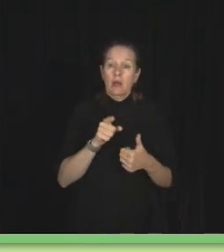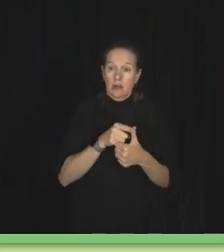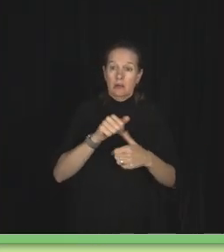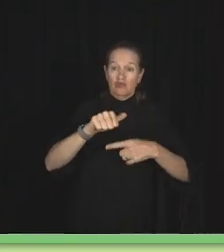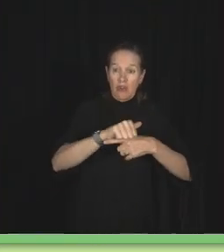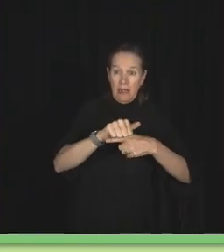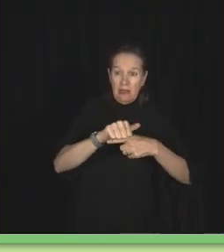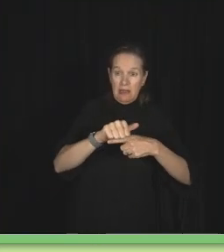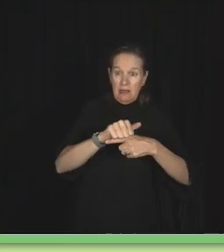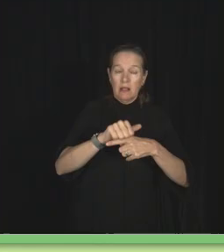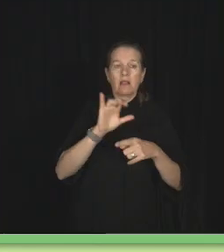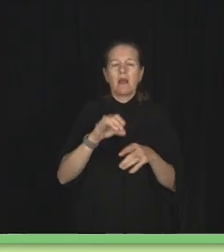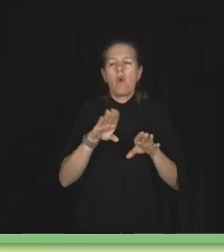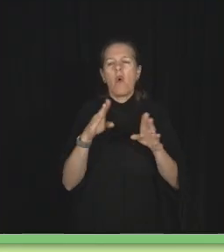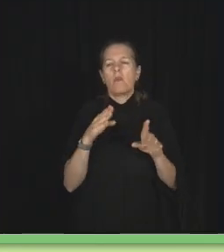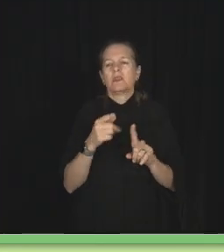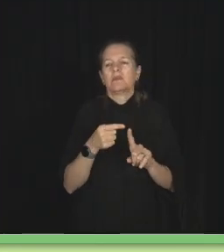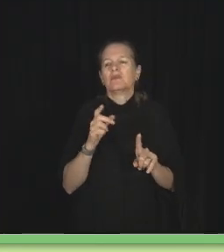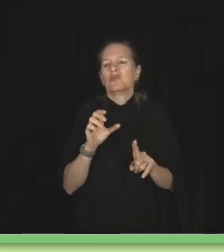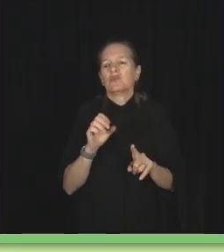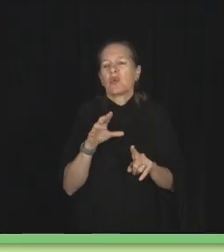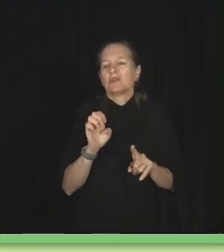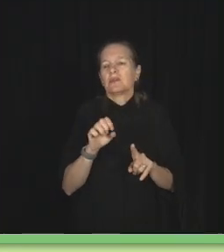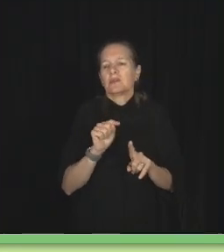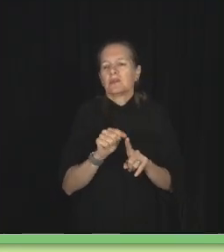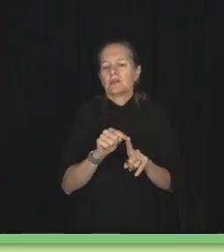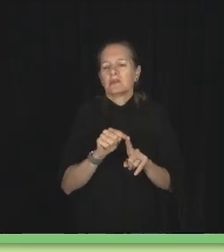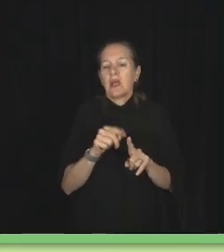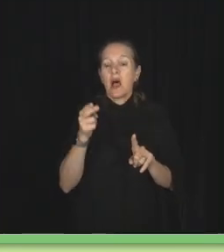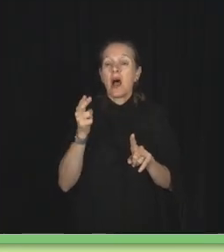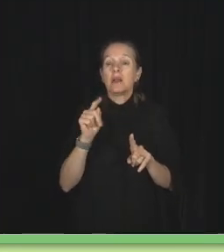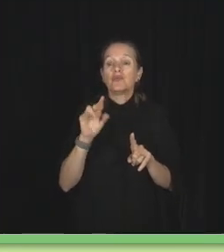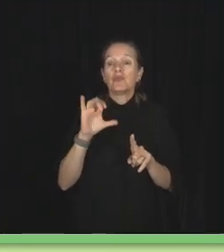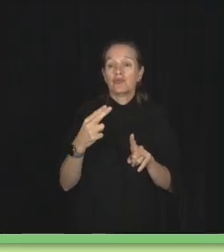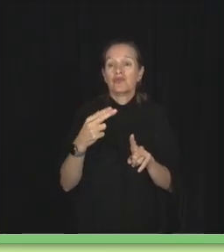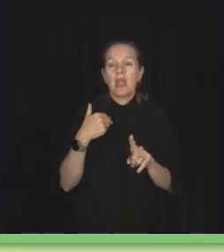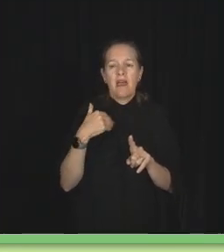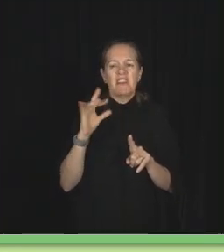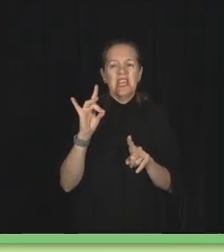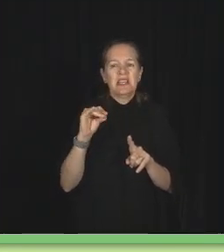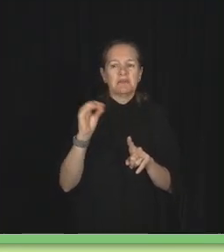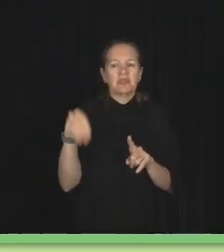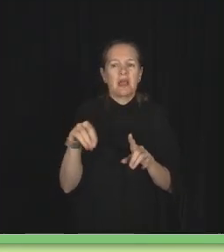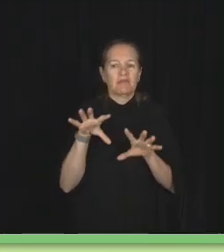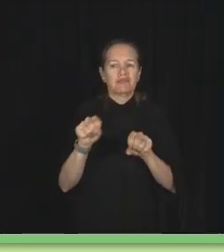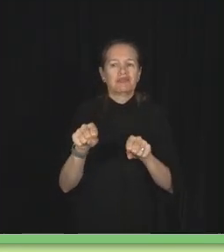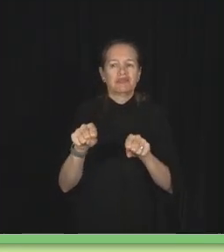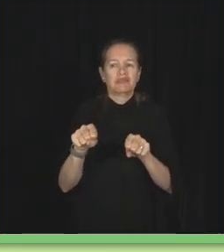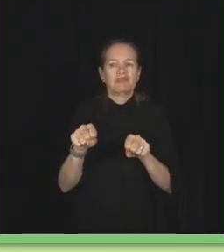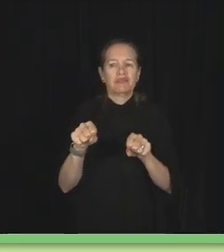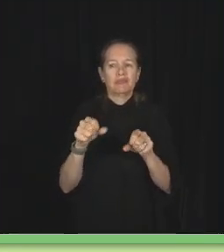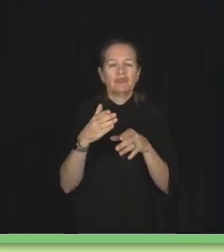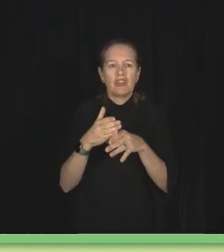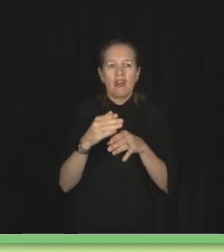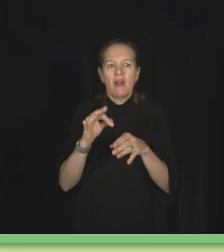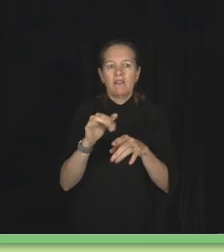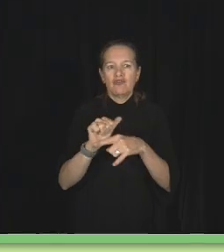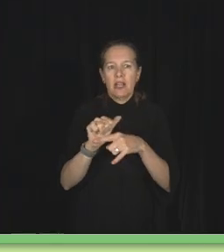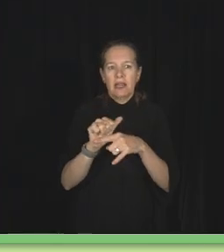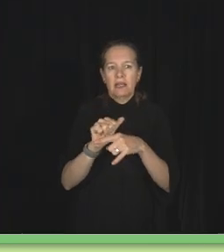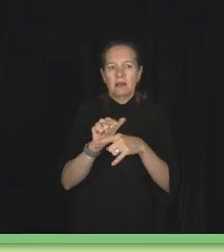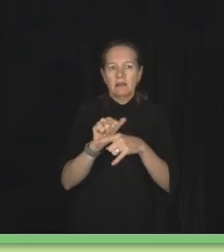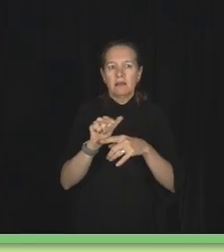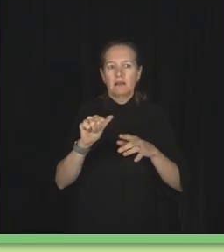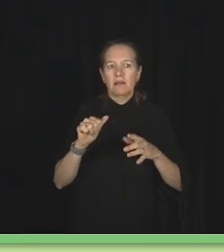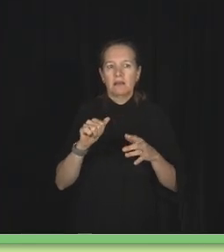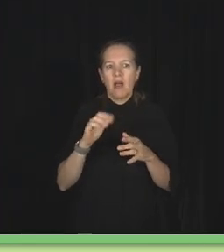open source incredibly already. PyTorch has 80+% market share of the training workloads out there